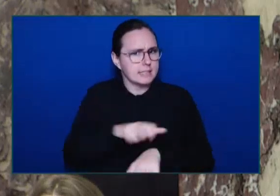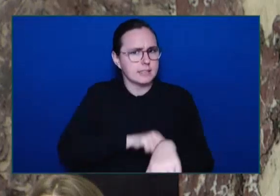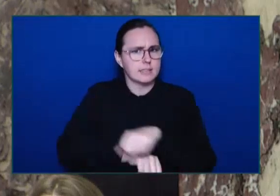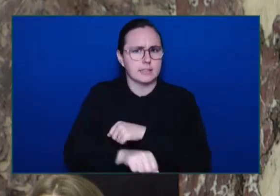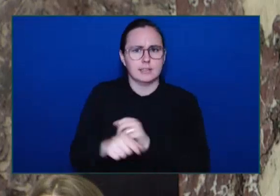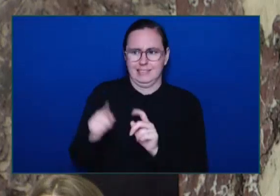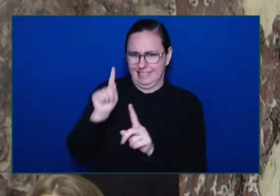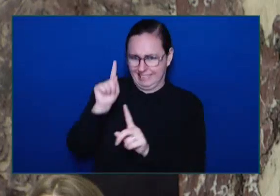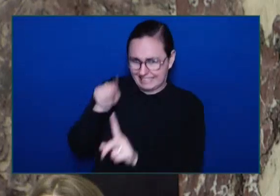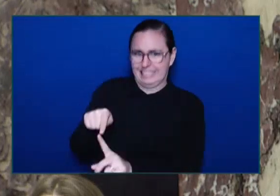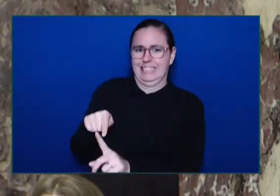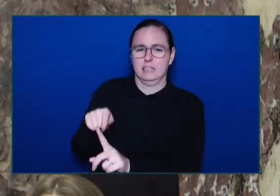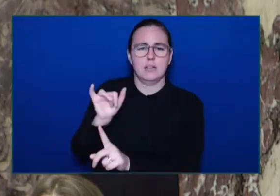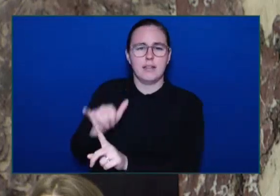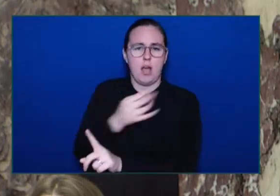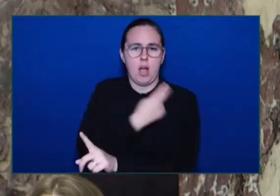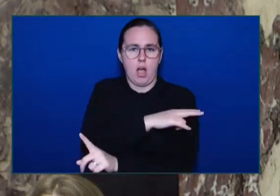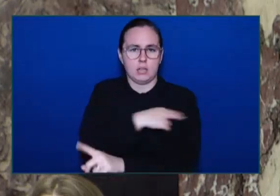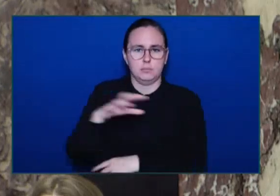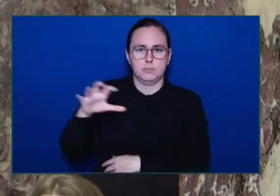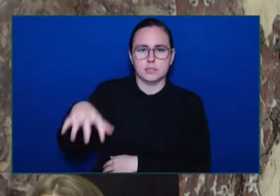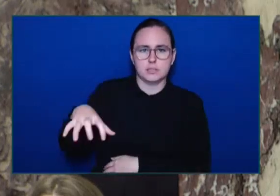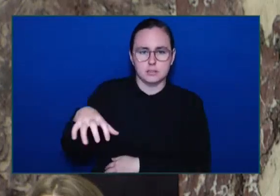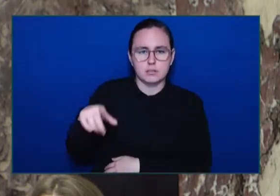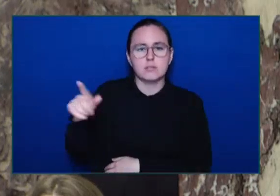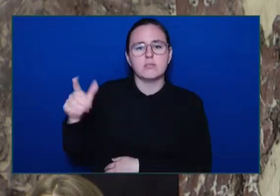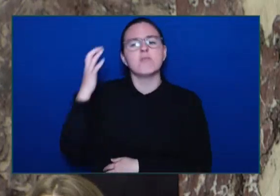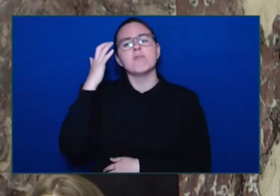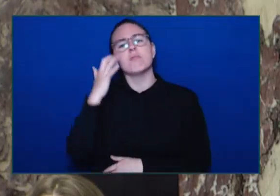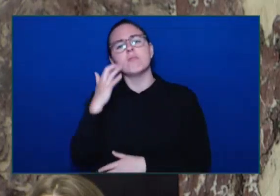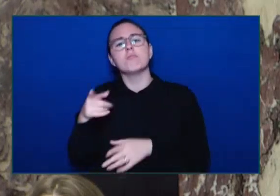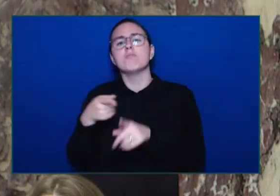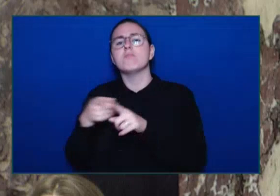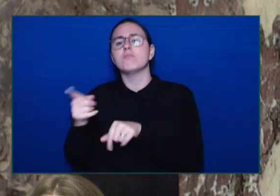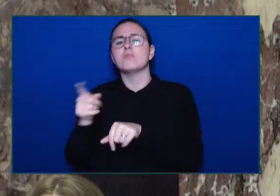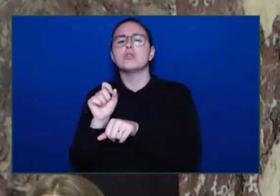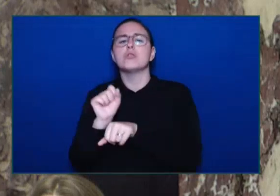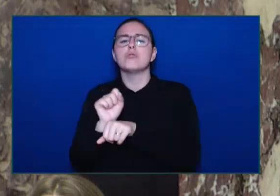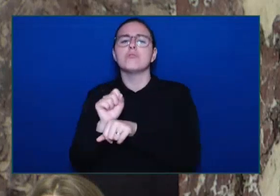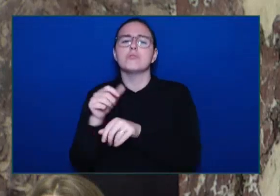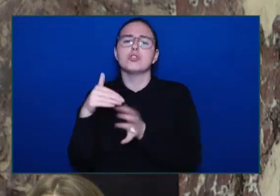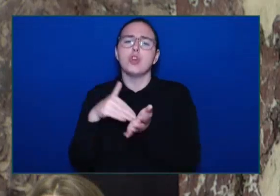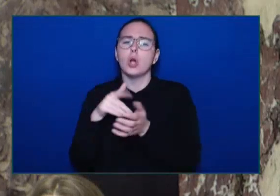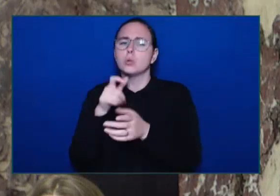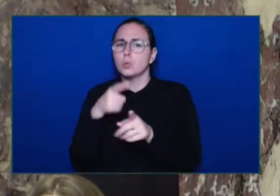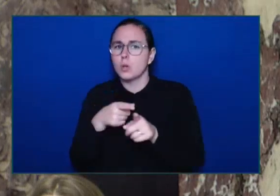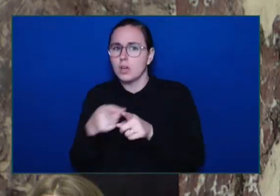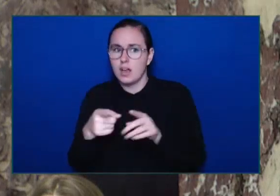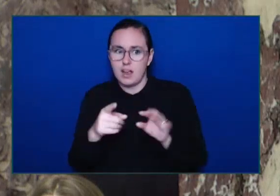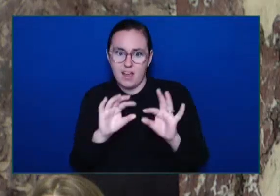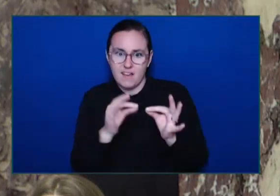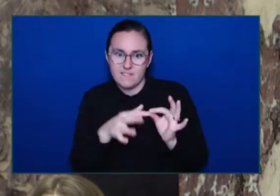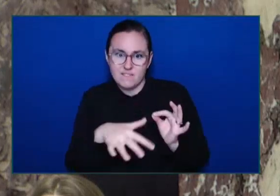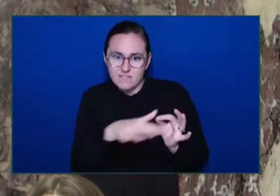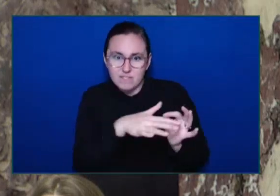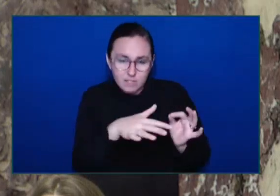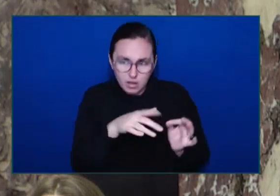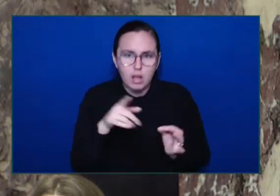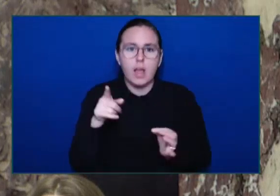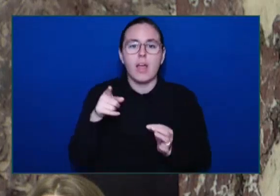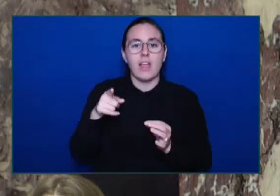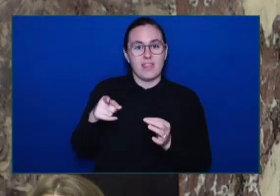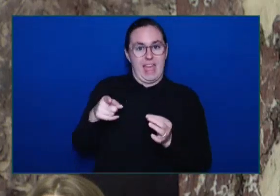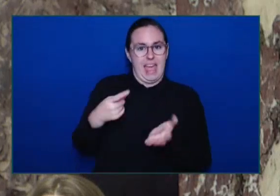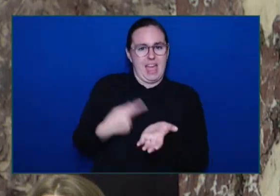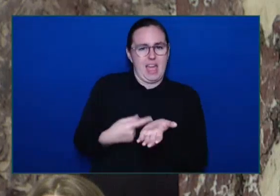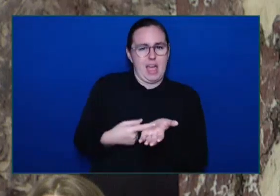Langley Memorial Hospital. And we are engaging them in discussions around their contract. And I believe those discussions, and they'll continue on